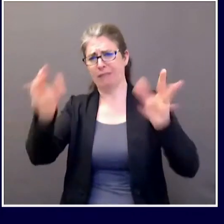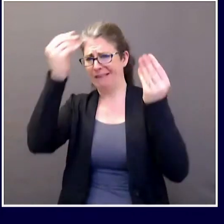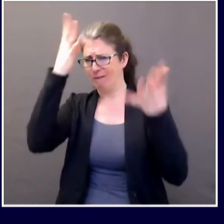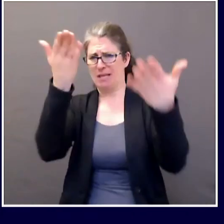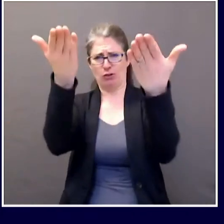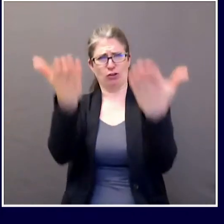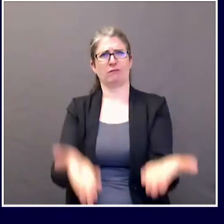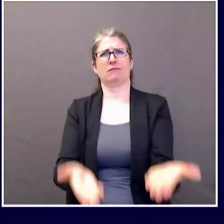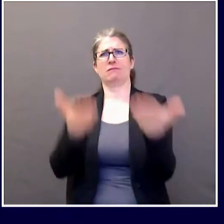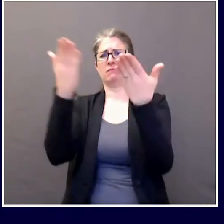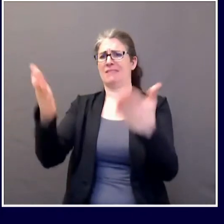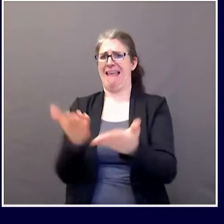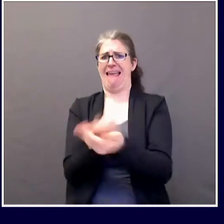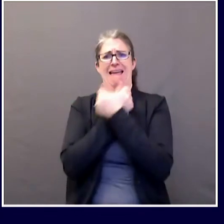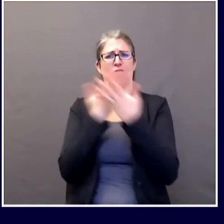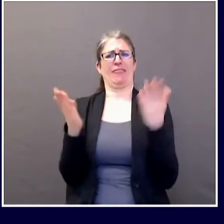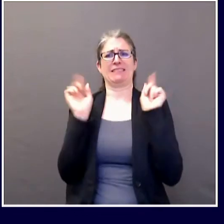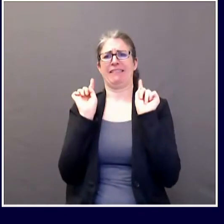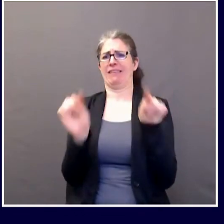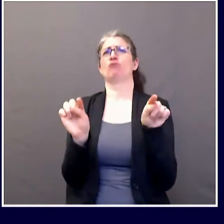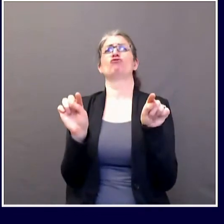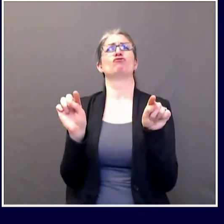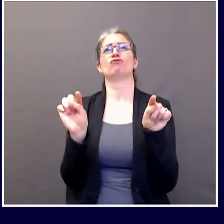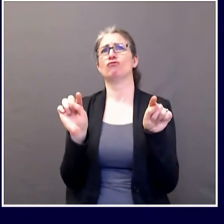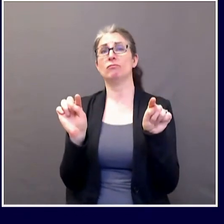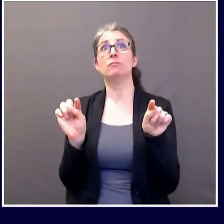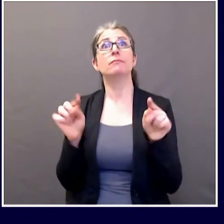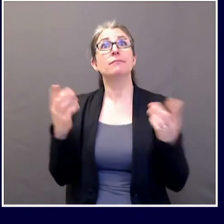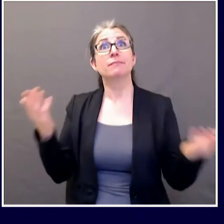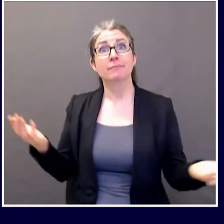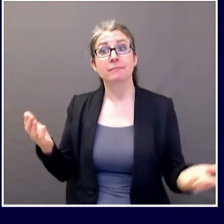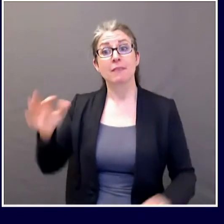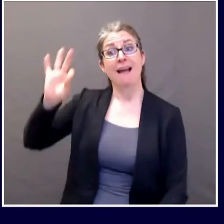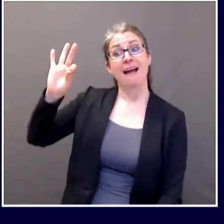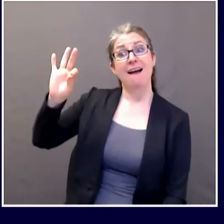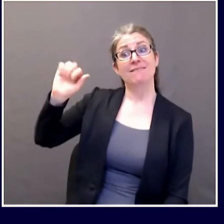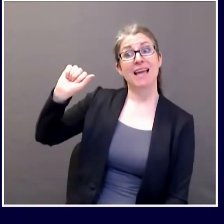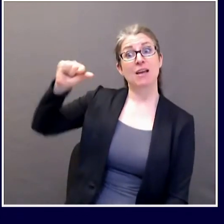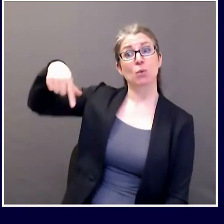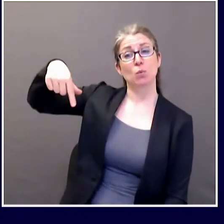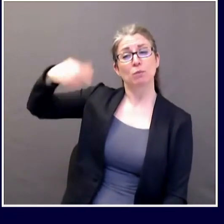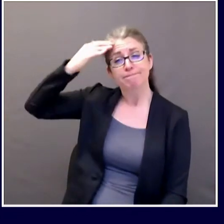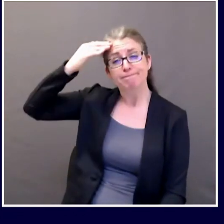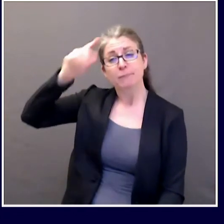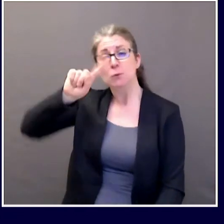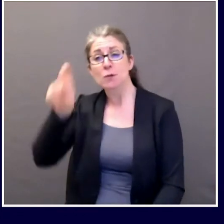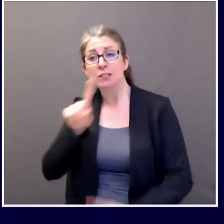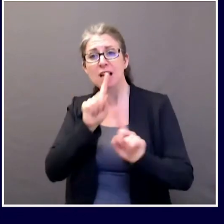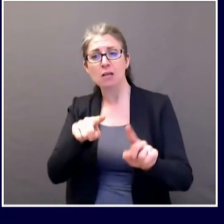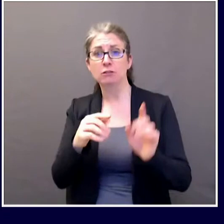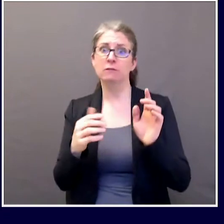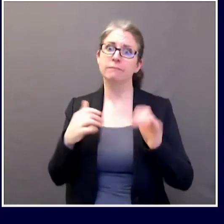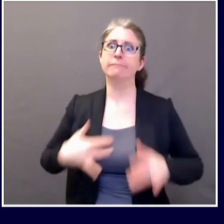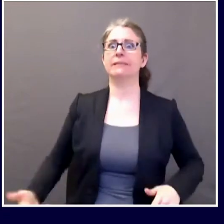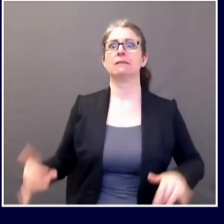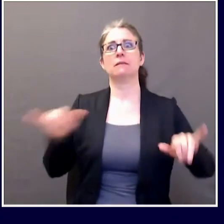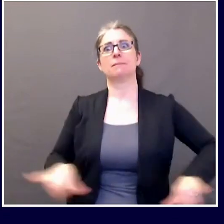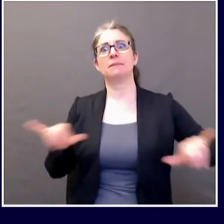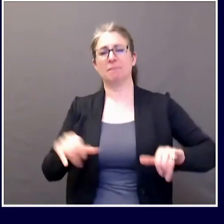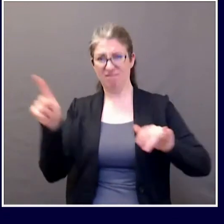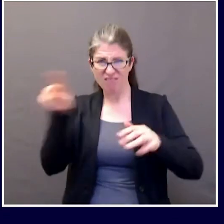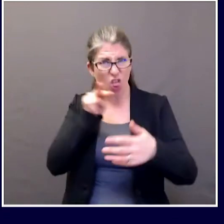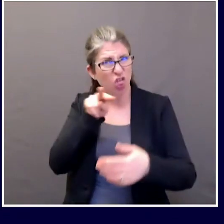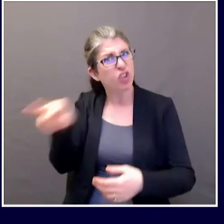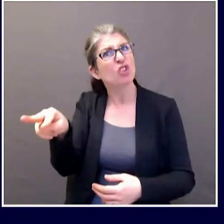frequently asked questions. If you have your question and you don't see it answered there are places where we can help you get answers.